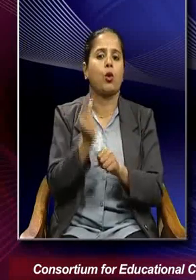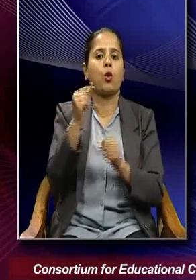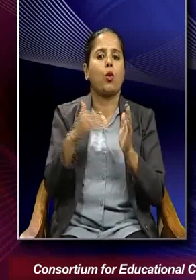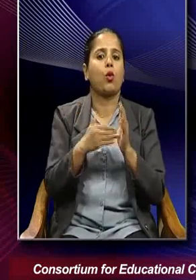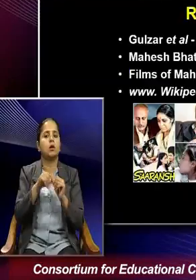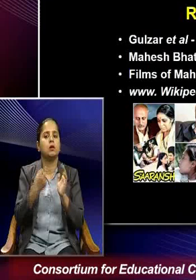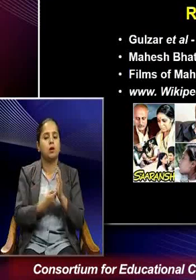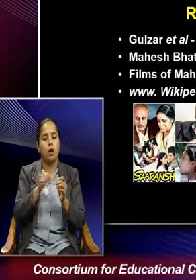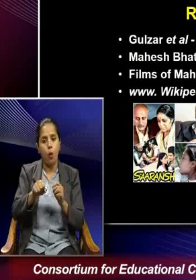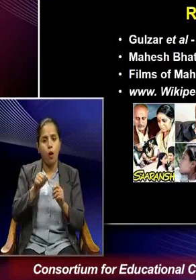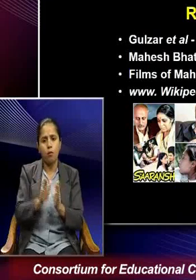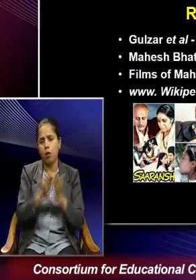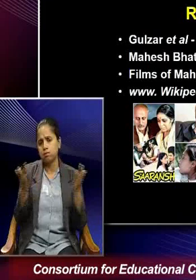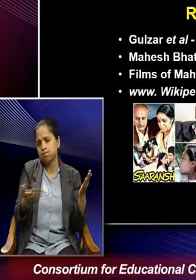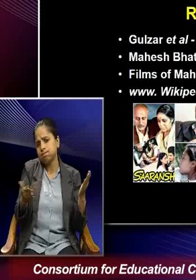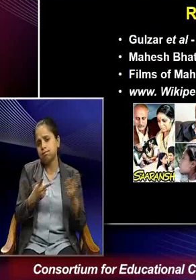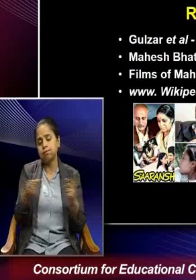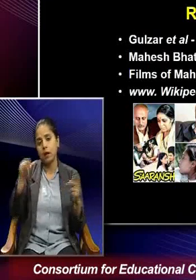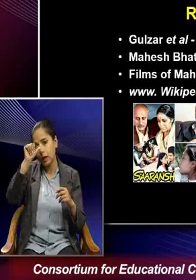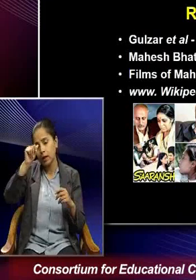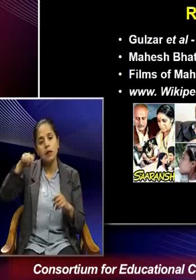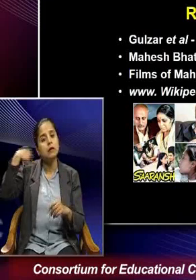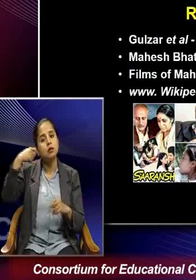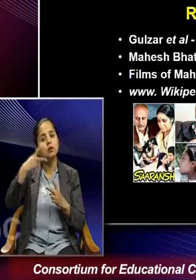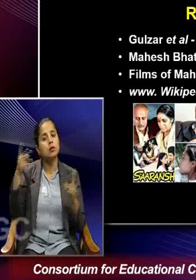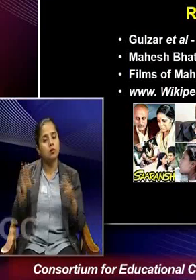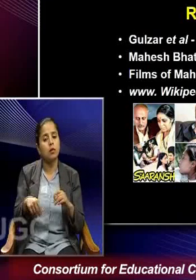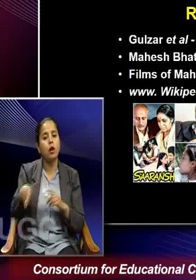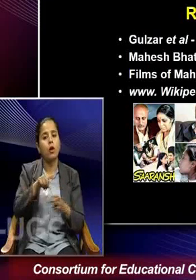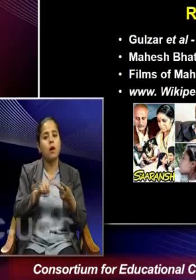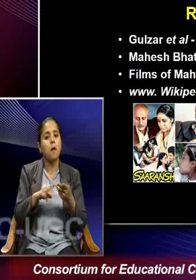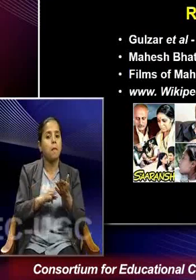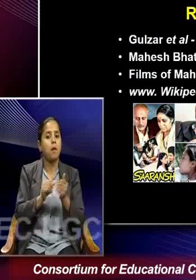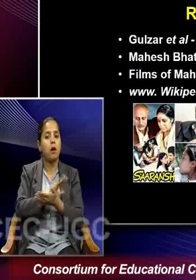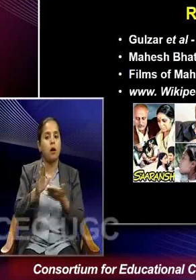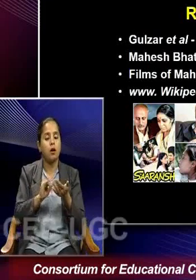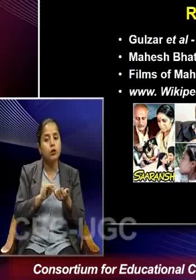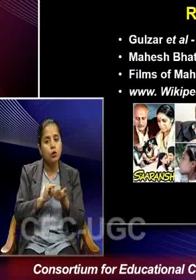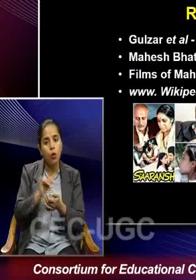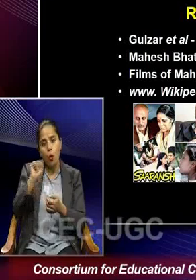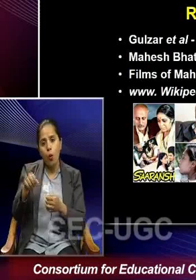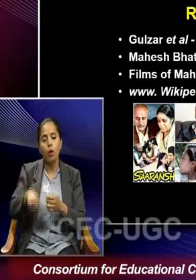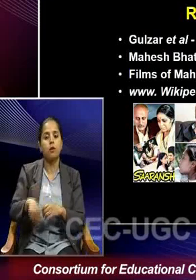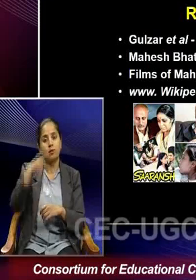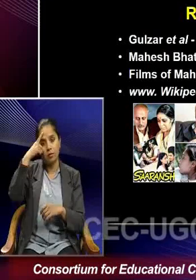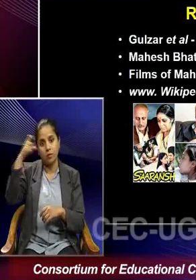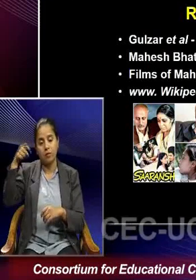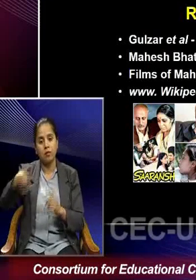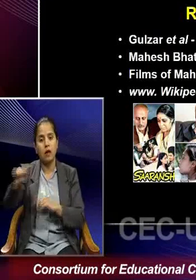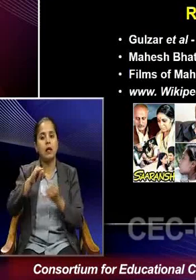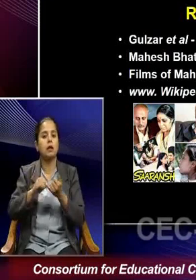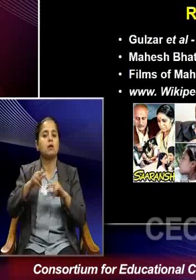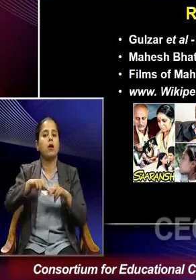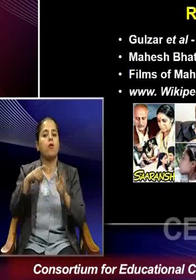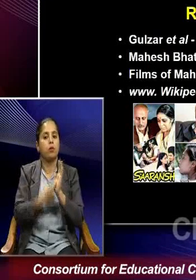al. Encyclopedia of Hindi Cinema, Mahesh Bhatt, Khwabon Ka Safar. Then the films of